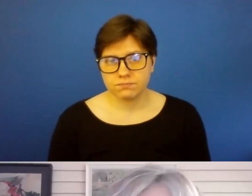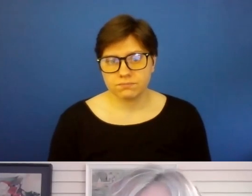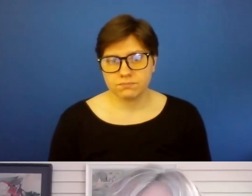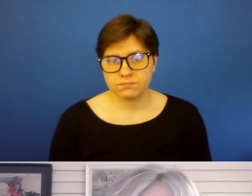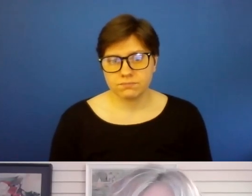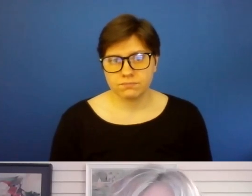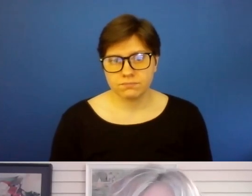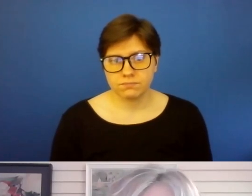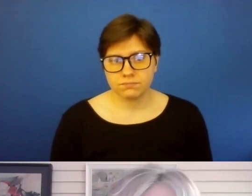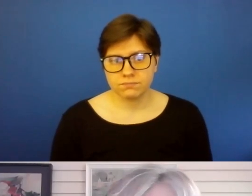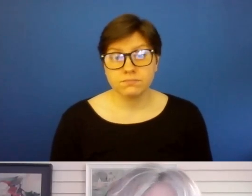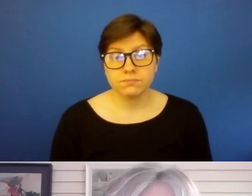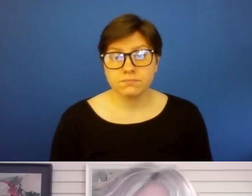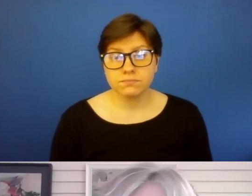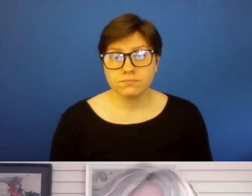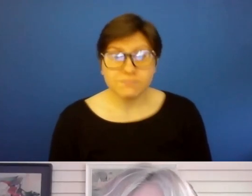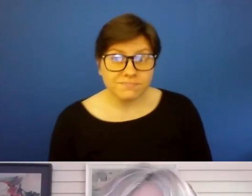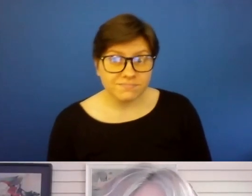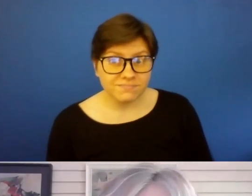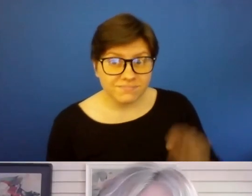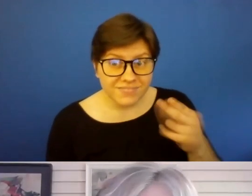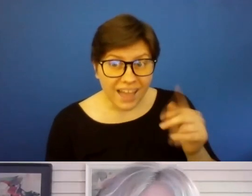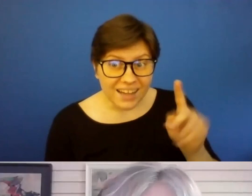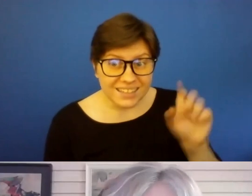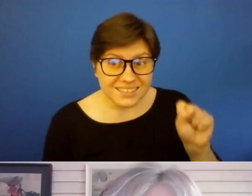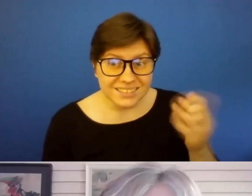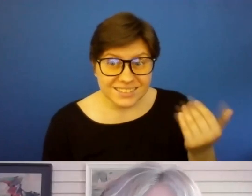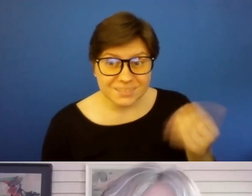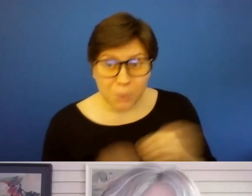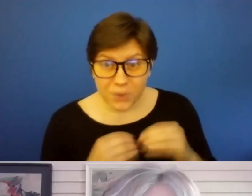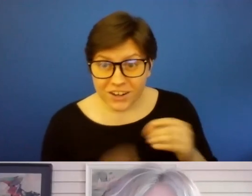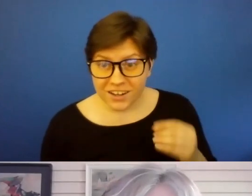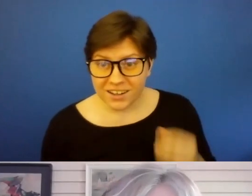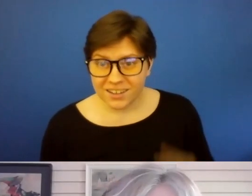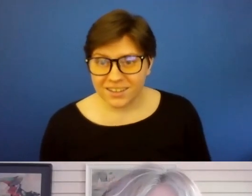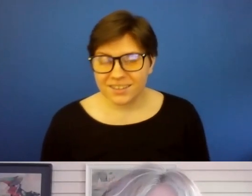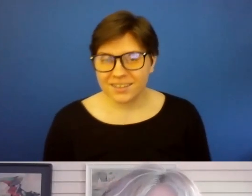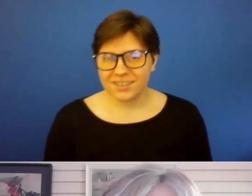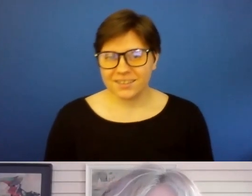Feeney. Thaddeus, anything more?